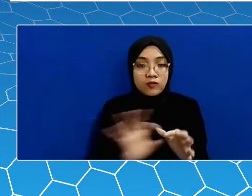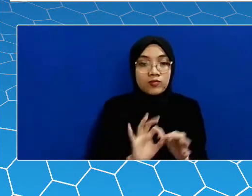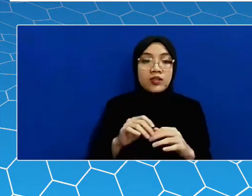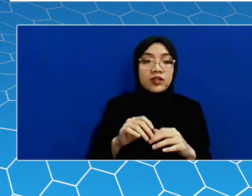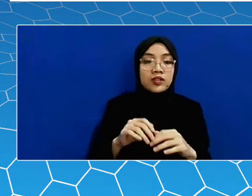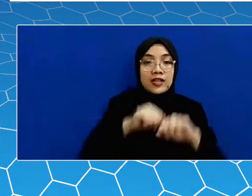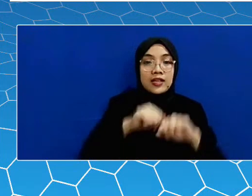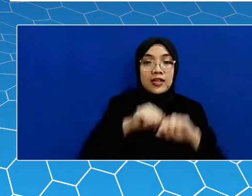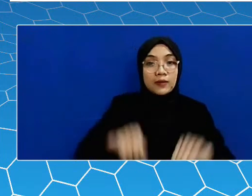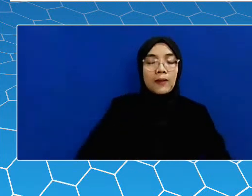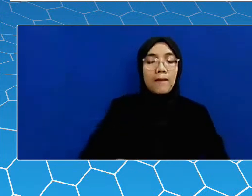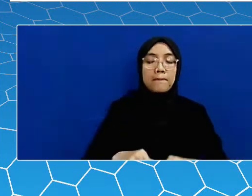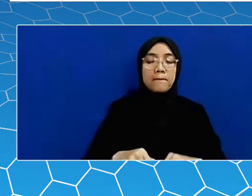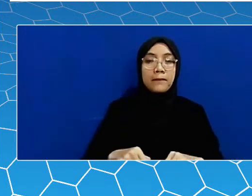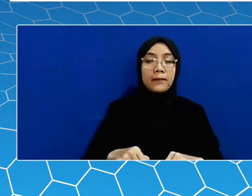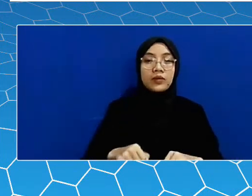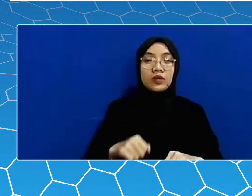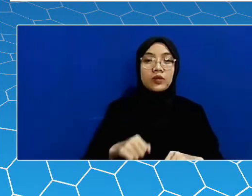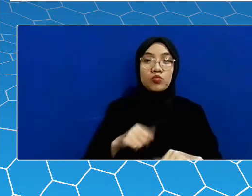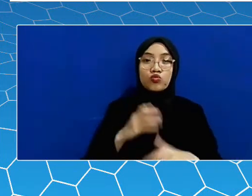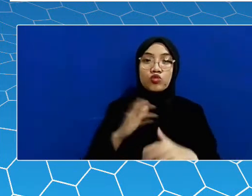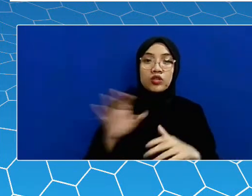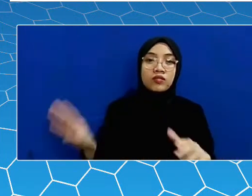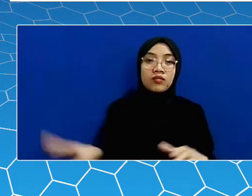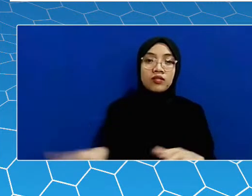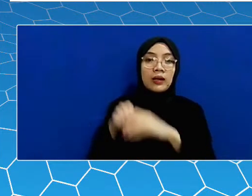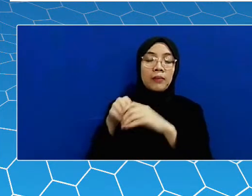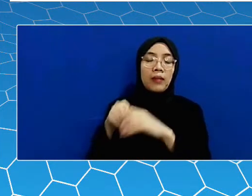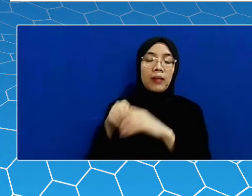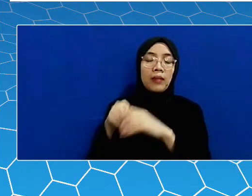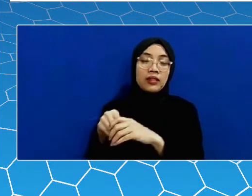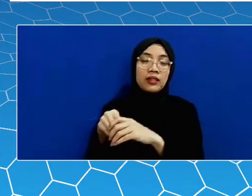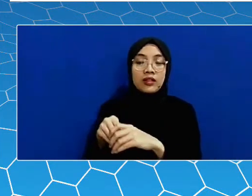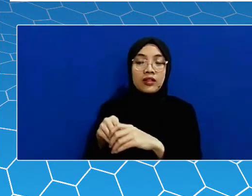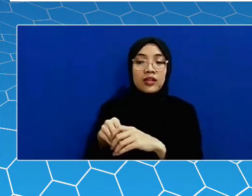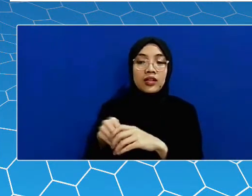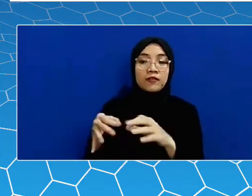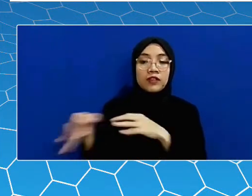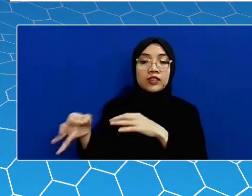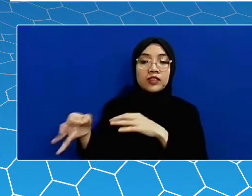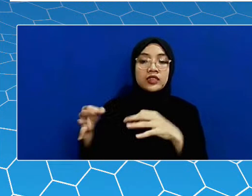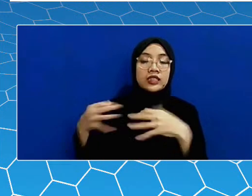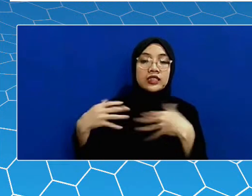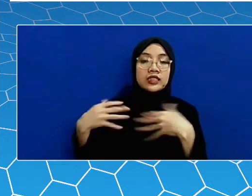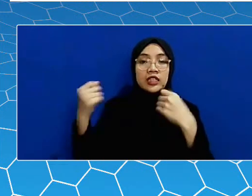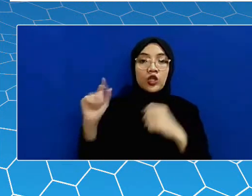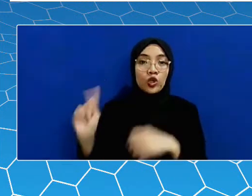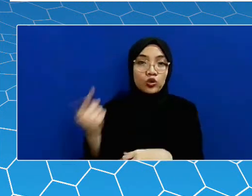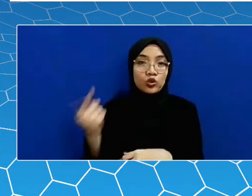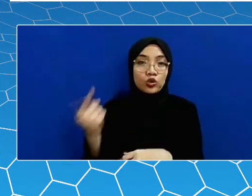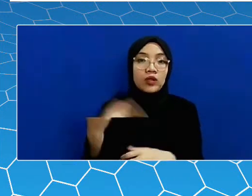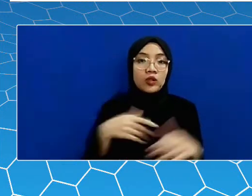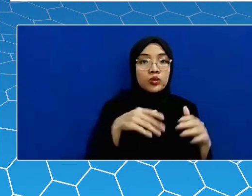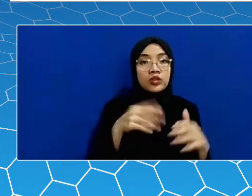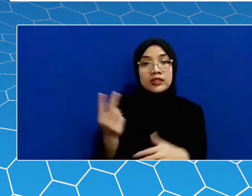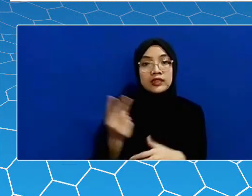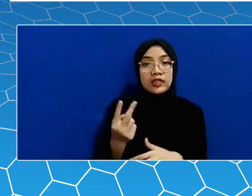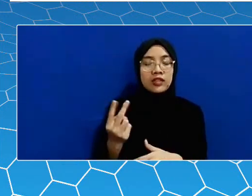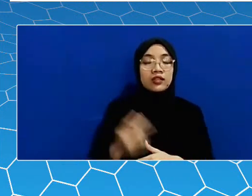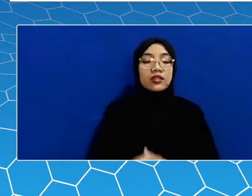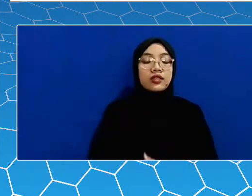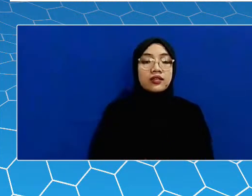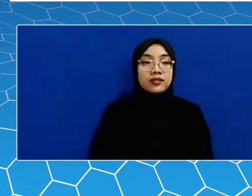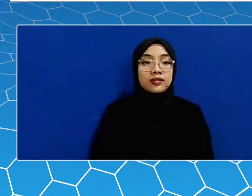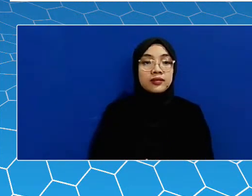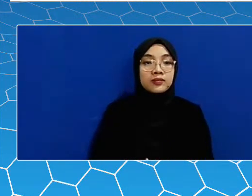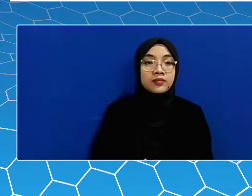and secondary care centres to support the long-term management from the clinician end. So in terms of the tests that are being